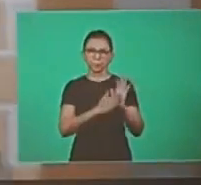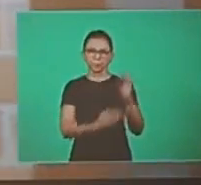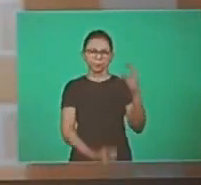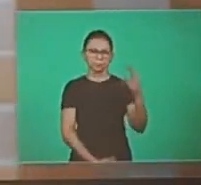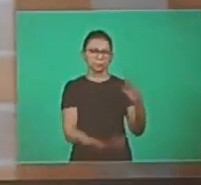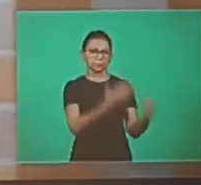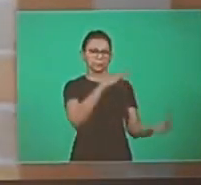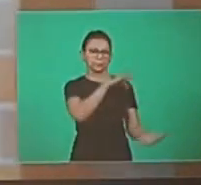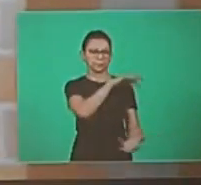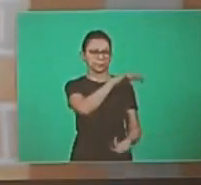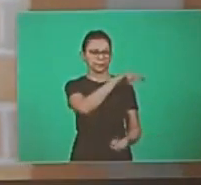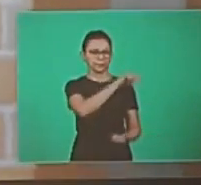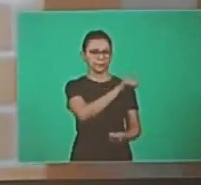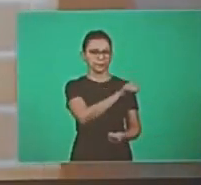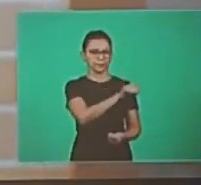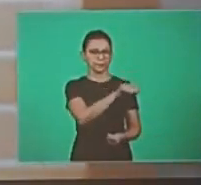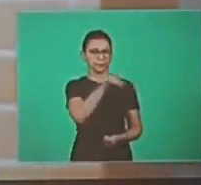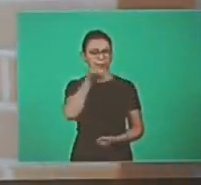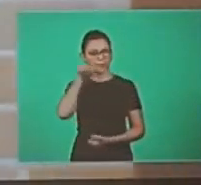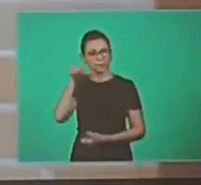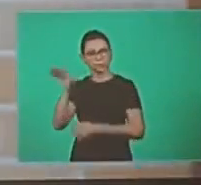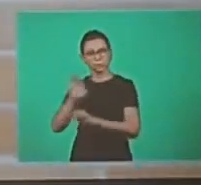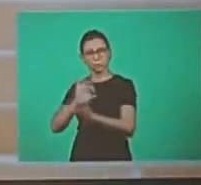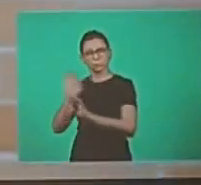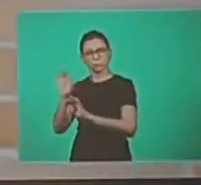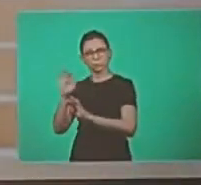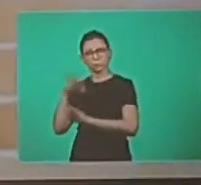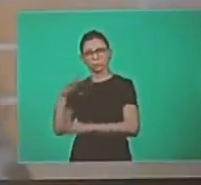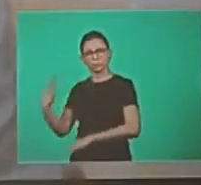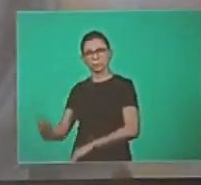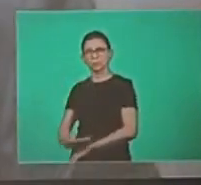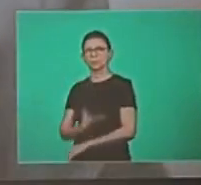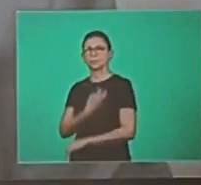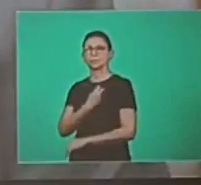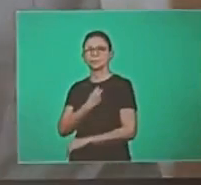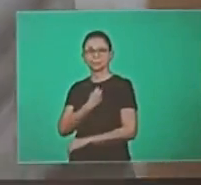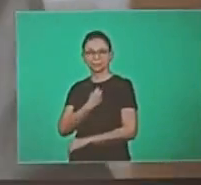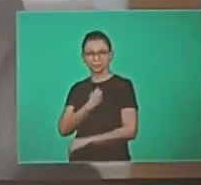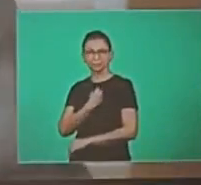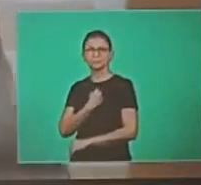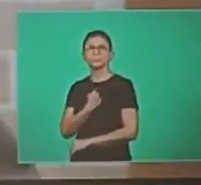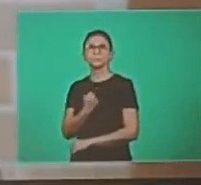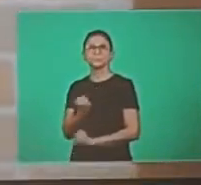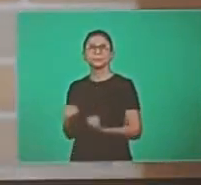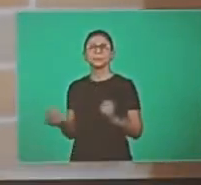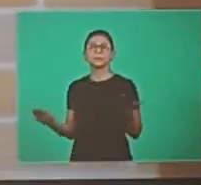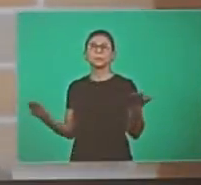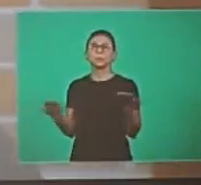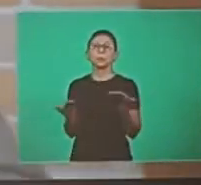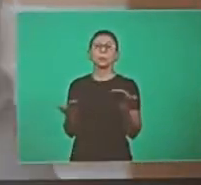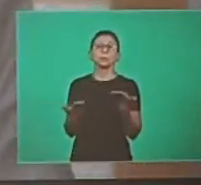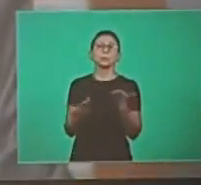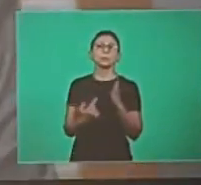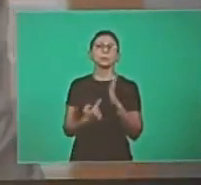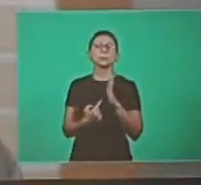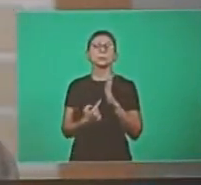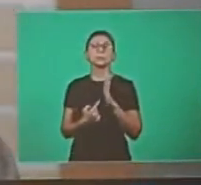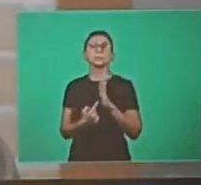So the project of creation and the project of salvation being shown